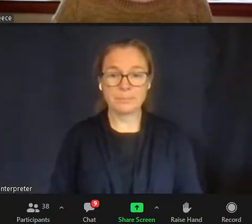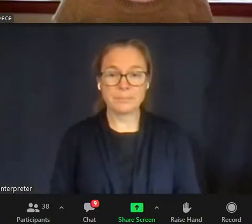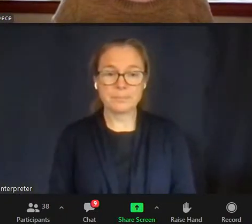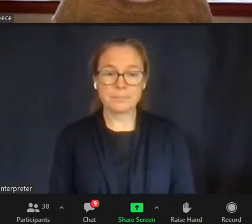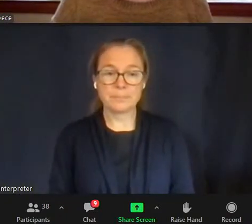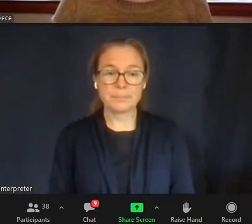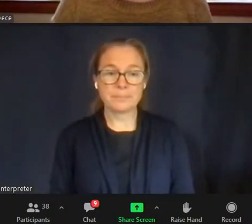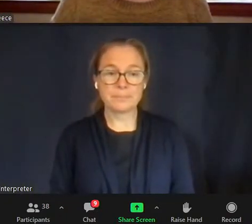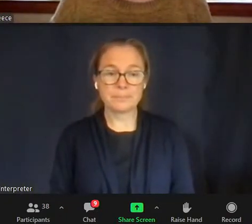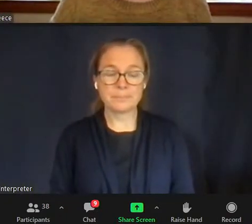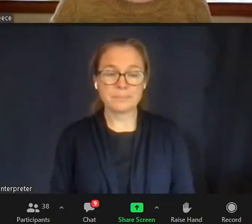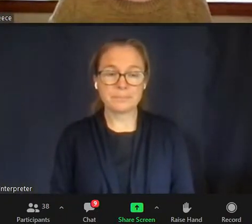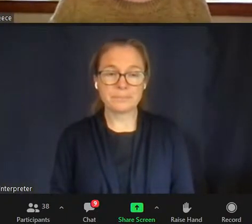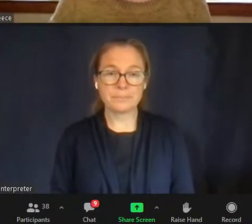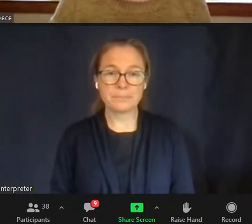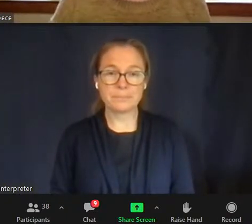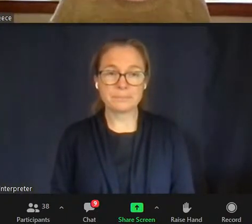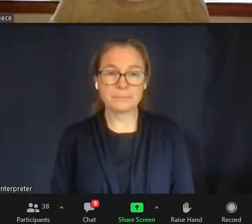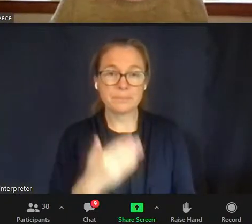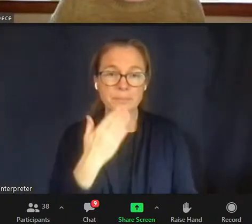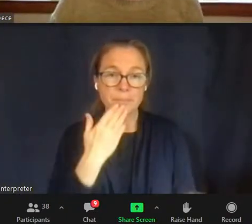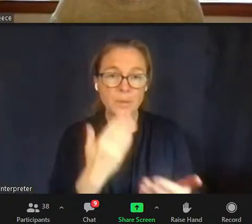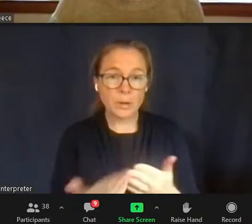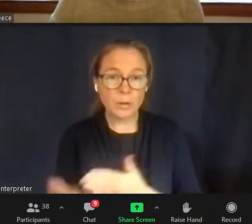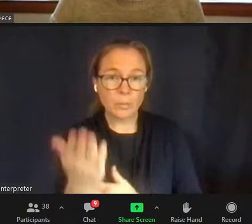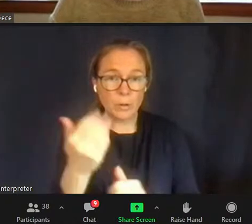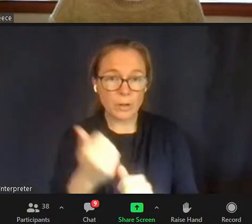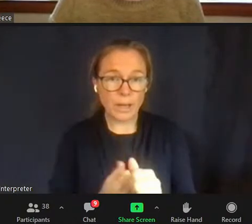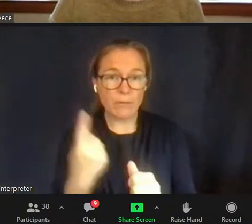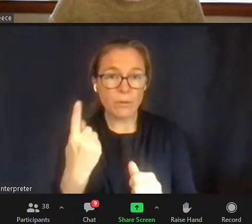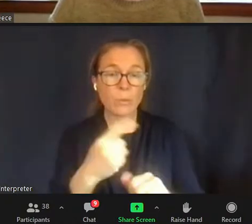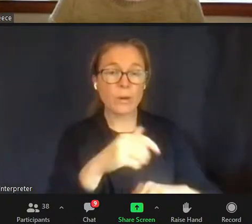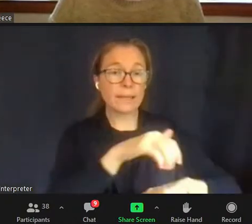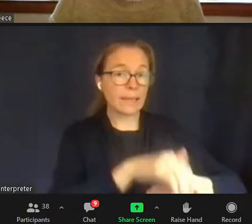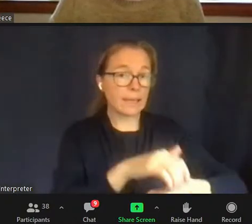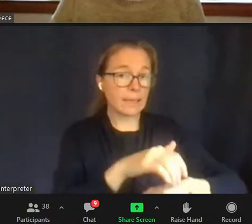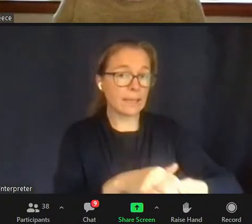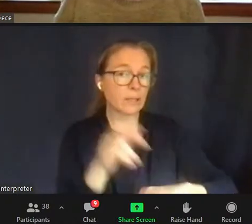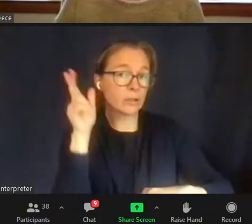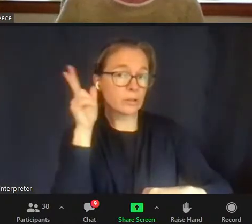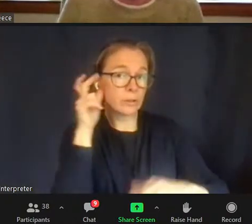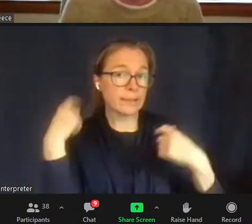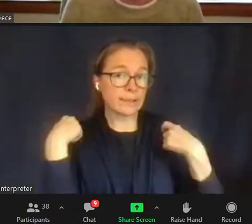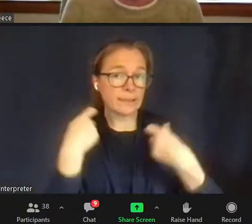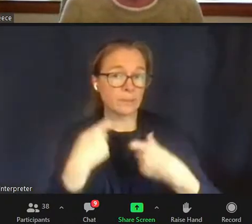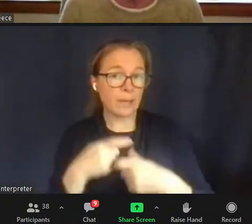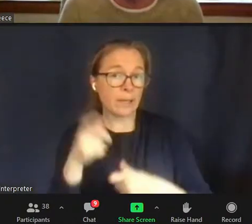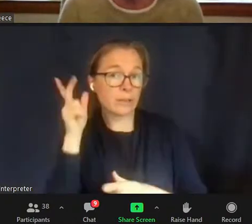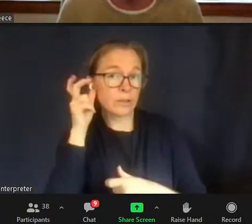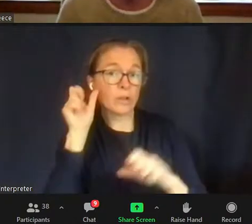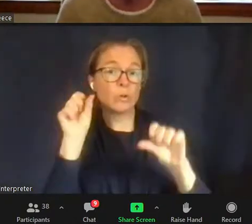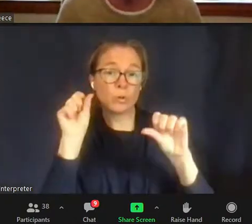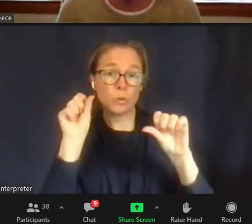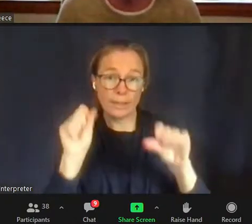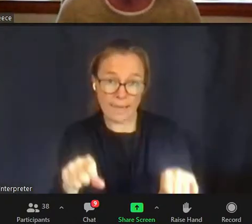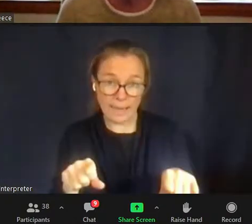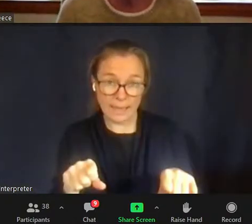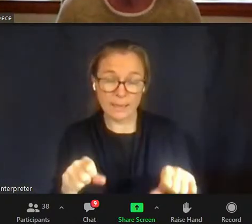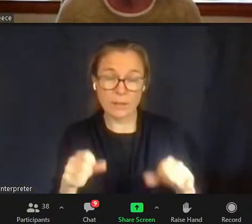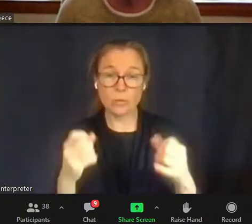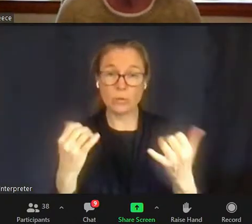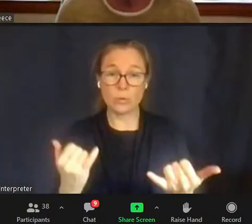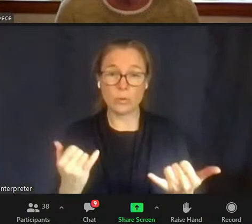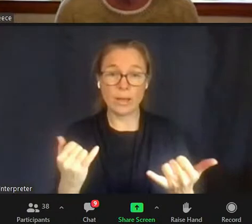Good morning, everyone. English and Spanish will be available for this meeting. If you're joining us through a desktop or